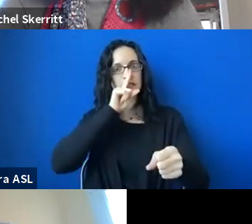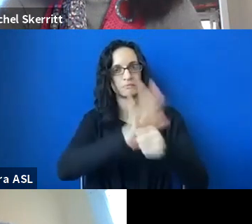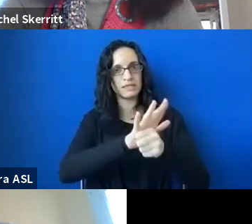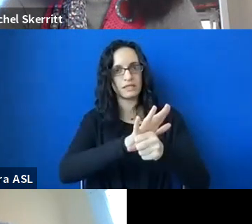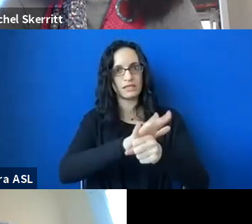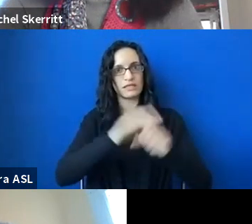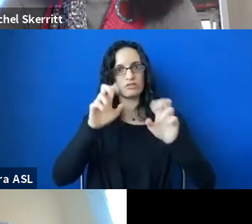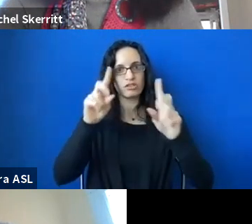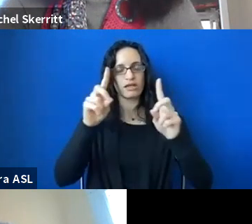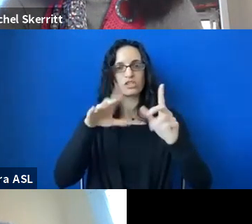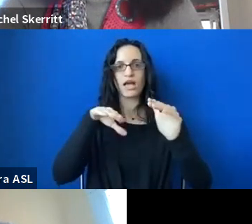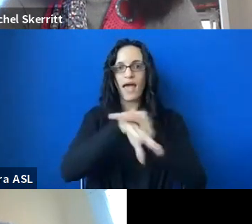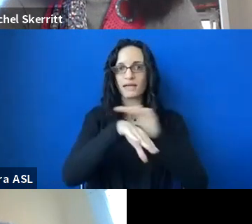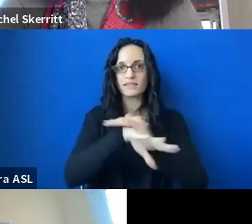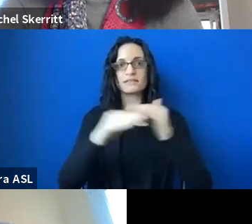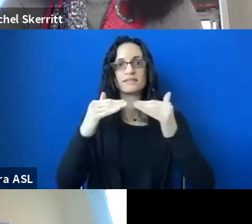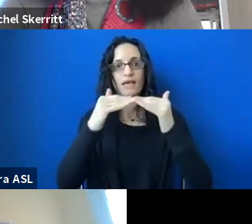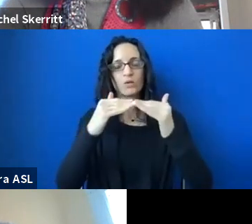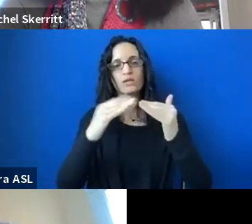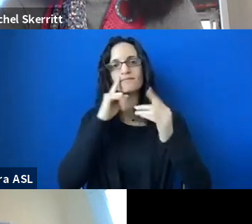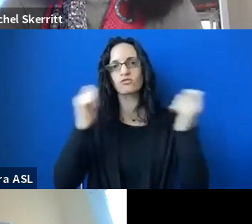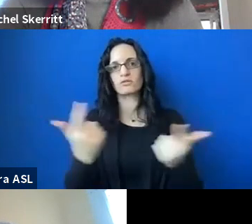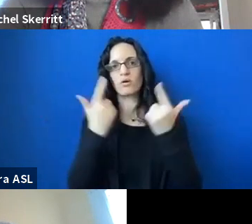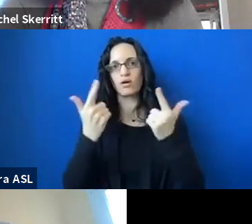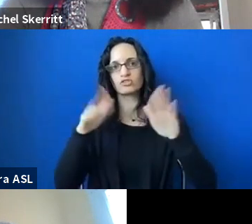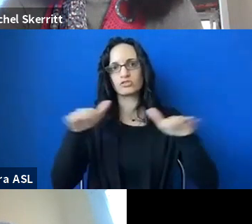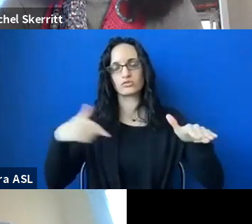access and opportunity for all of our children. We heard that